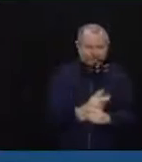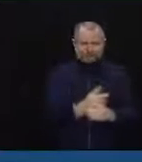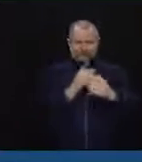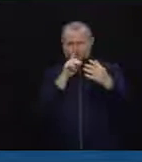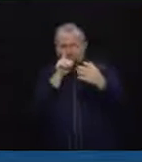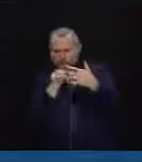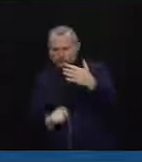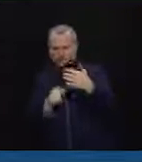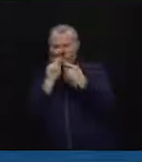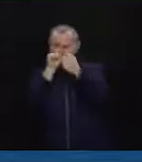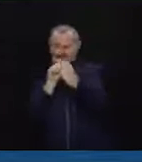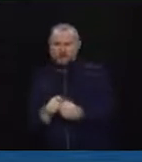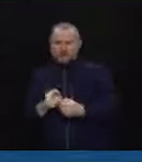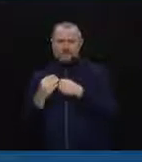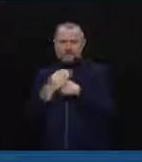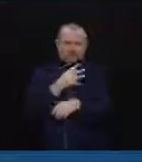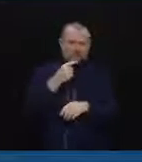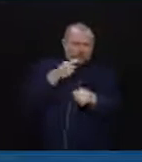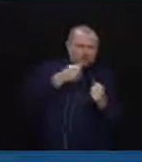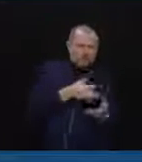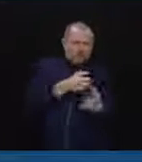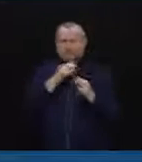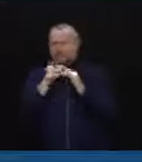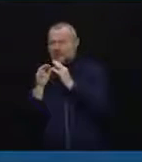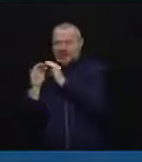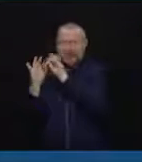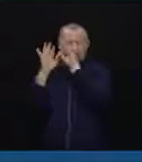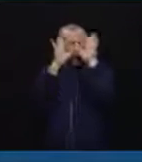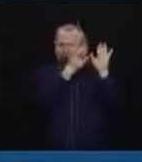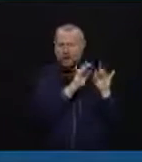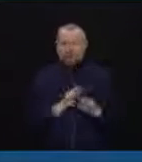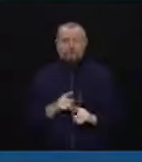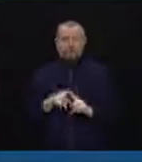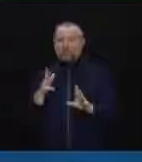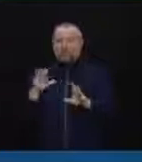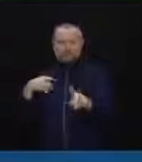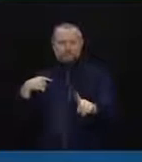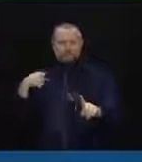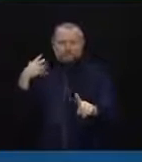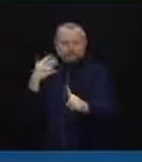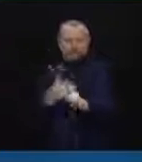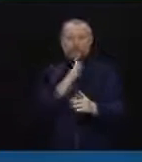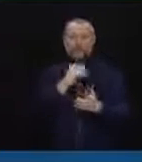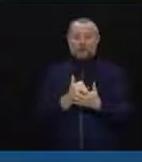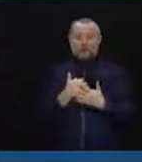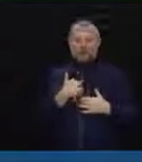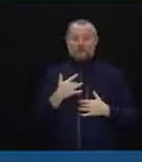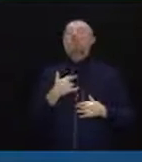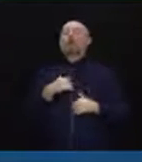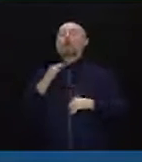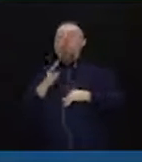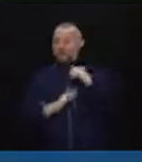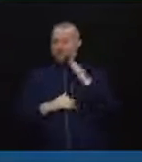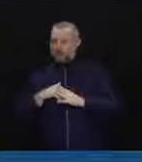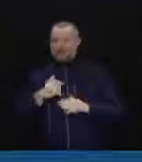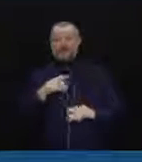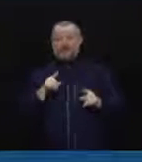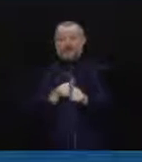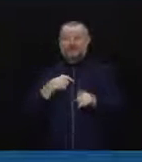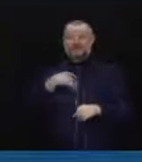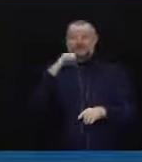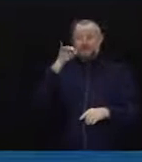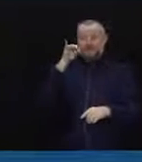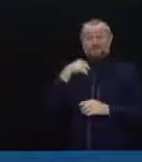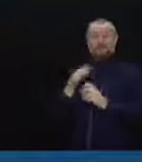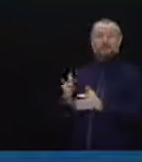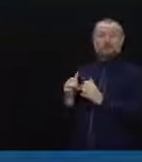guided us to the decision we made today, and that'll give me the comfort as well as the conversations I had yesterday, just on a Zoom call,